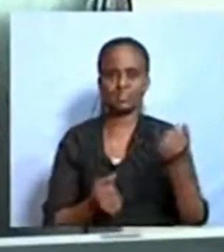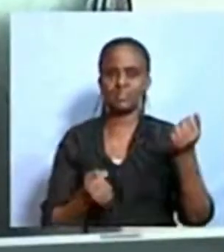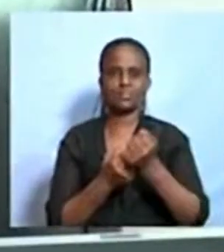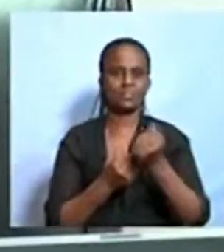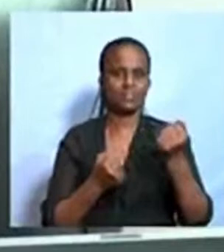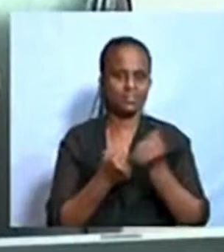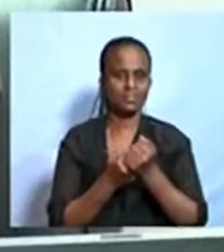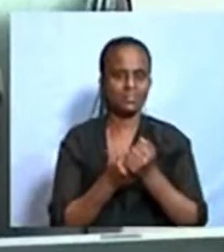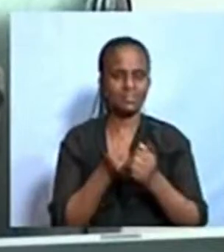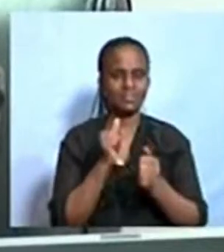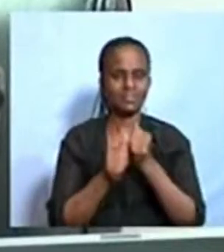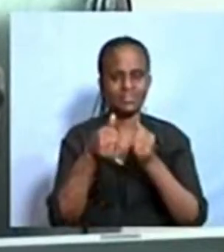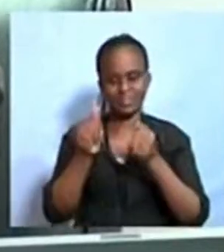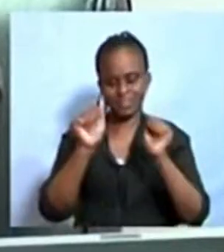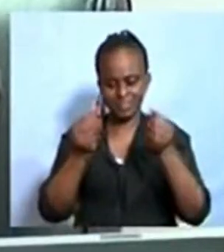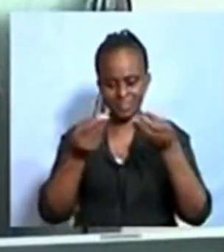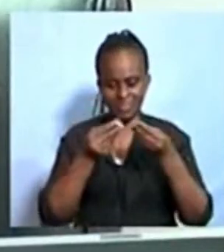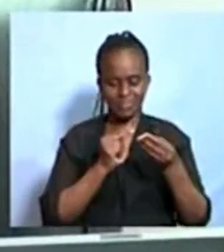of some sort which you could give us?